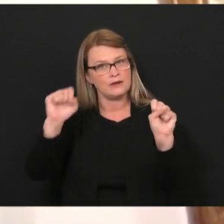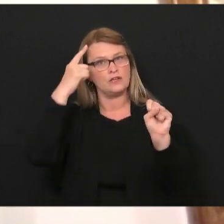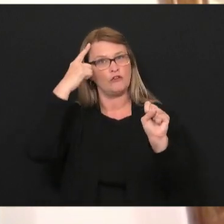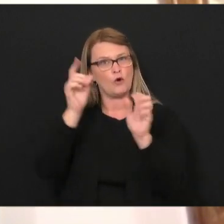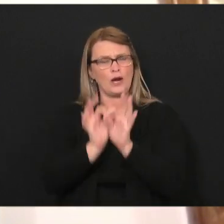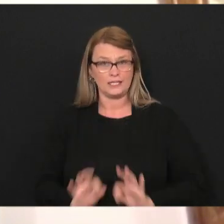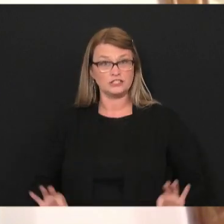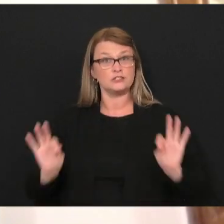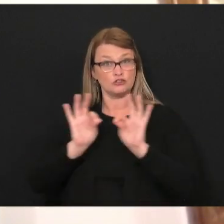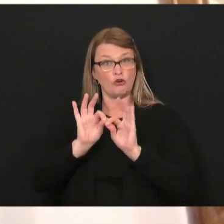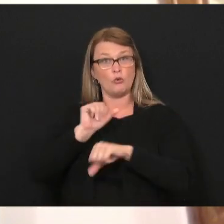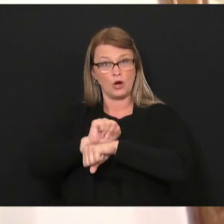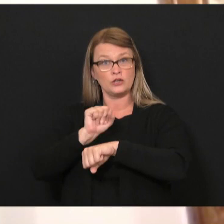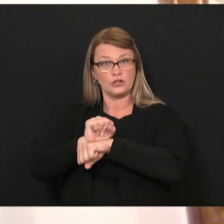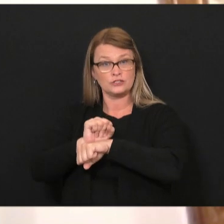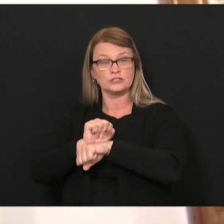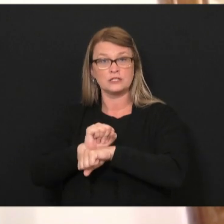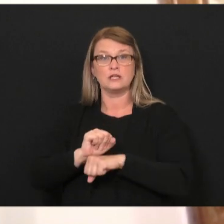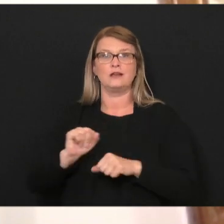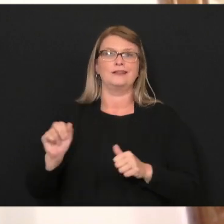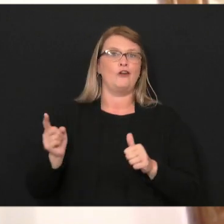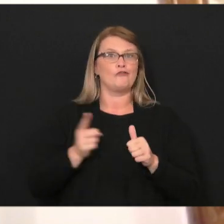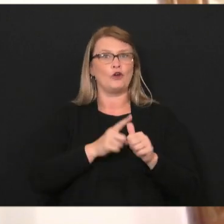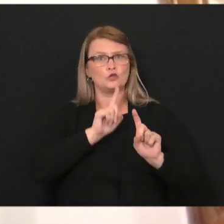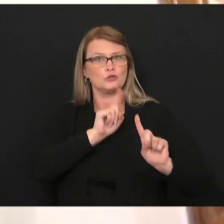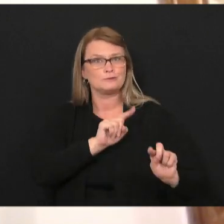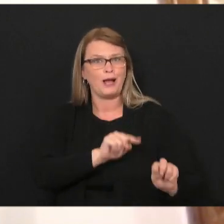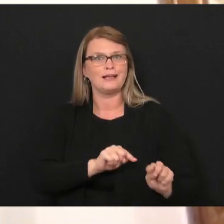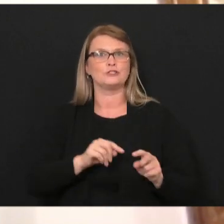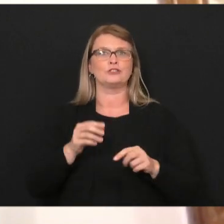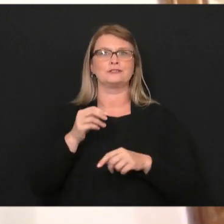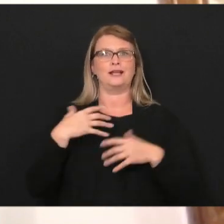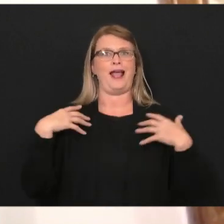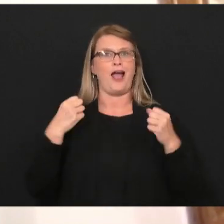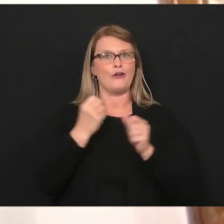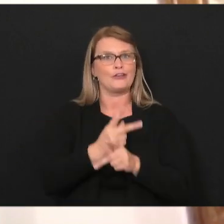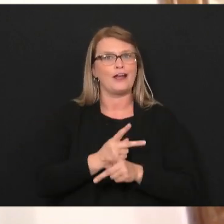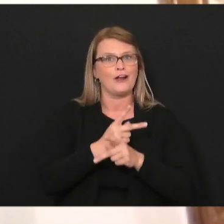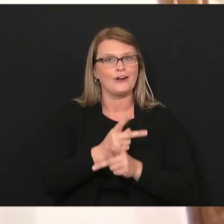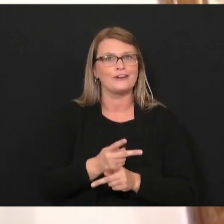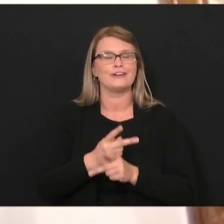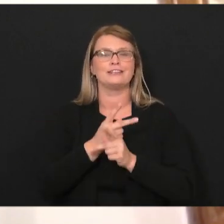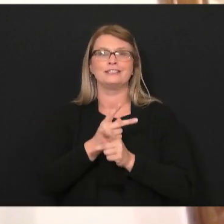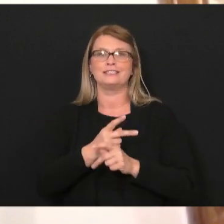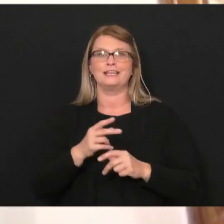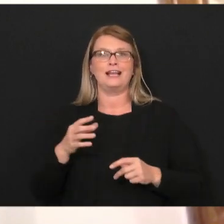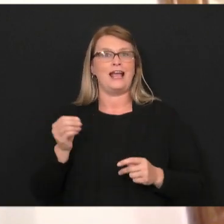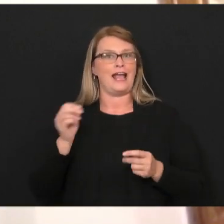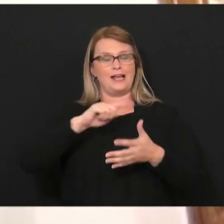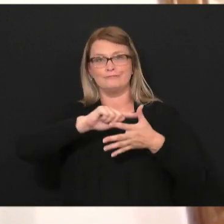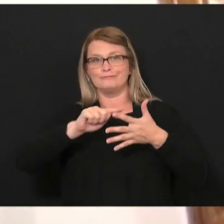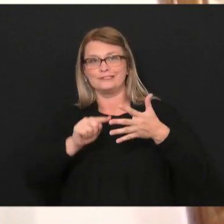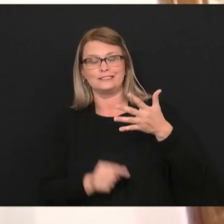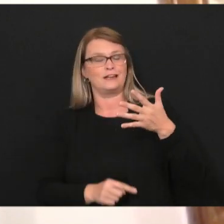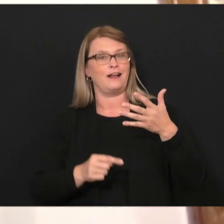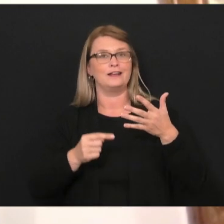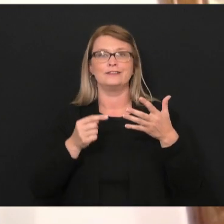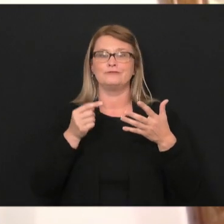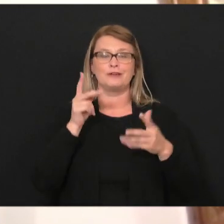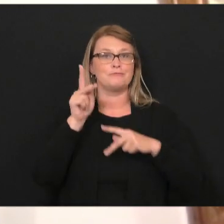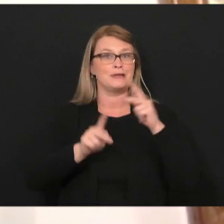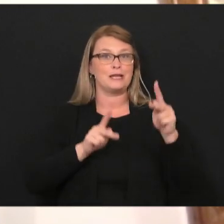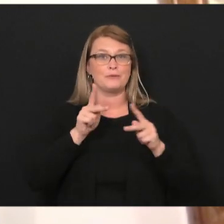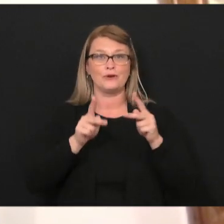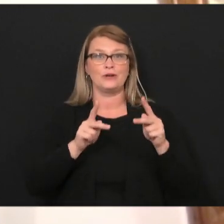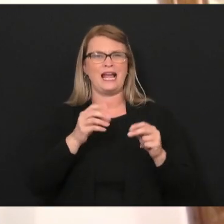for our first-line medical care providers, for our first responders,